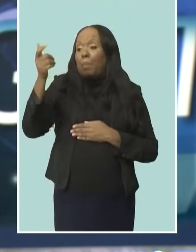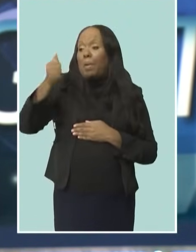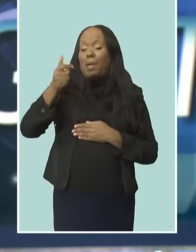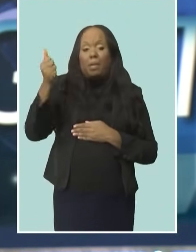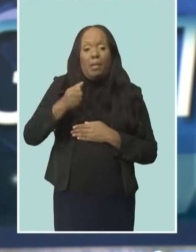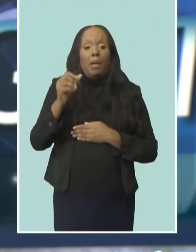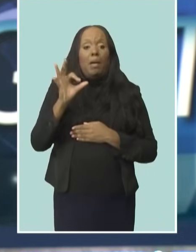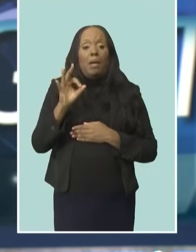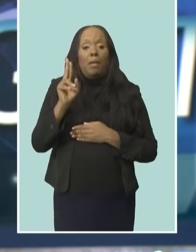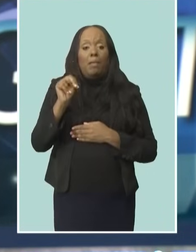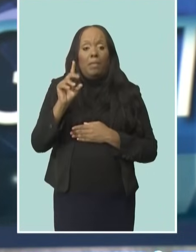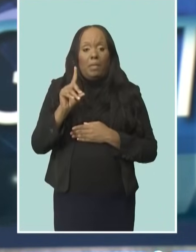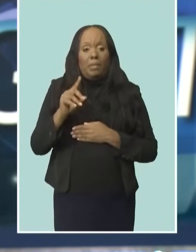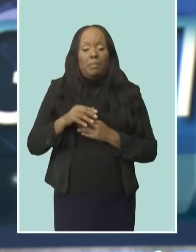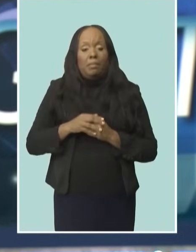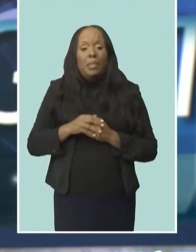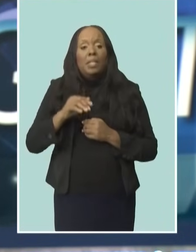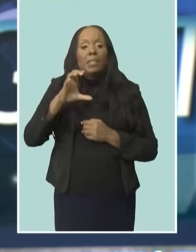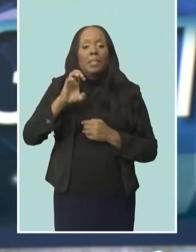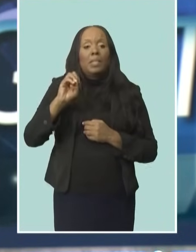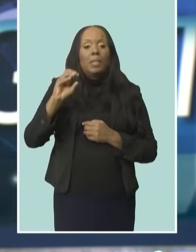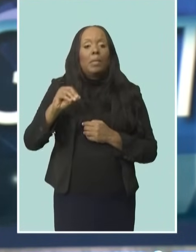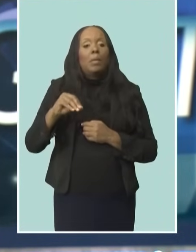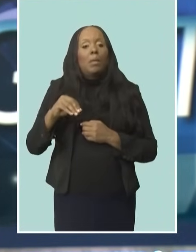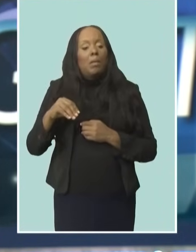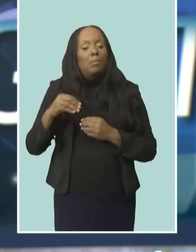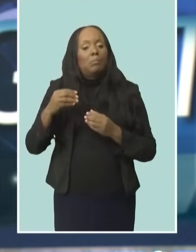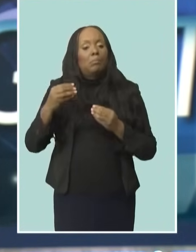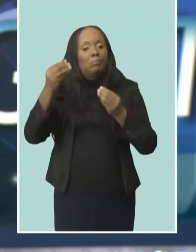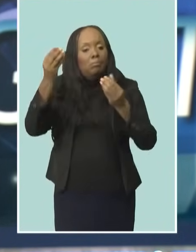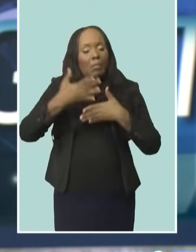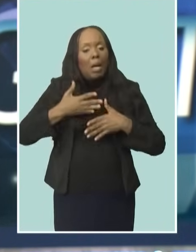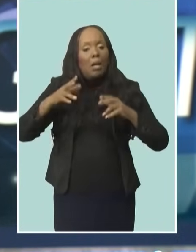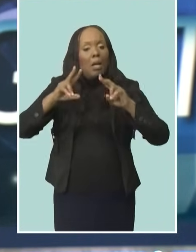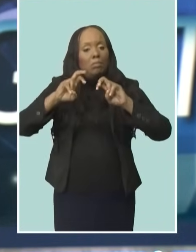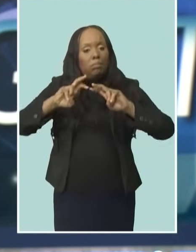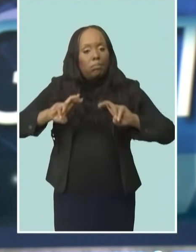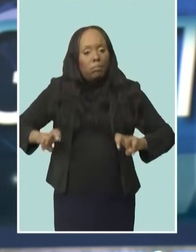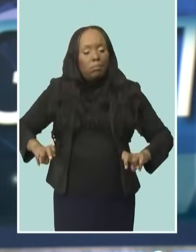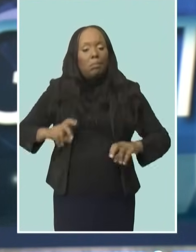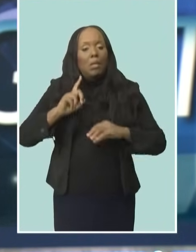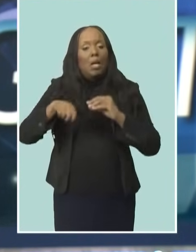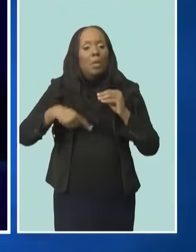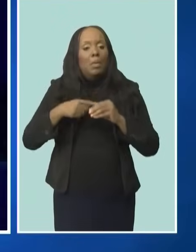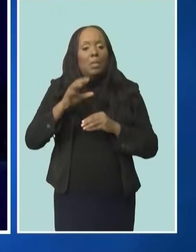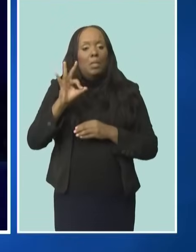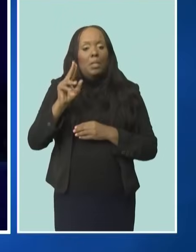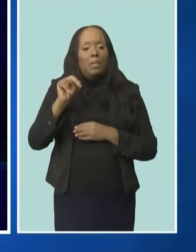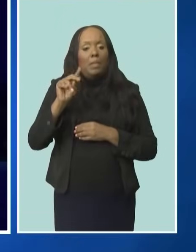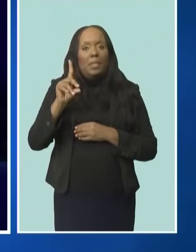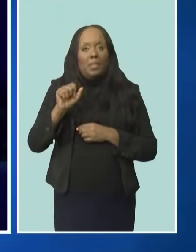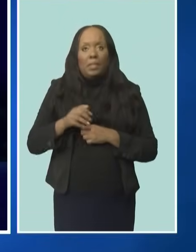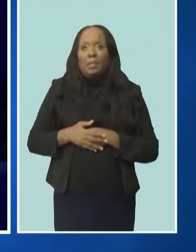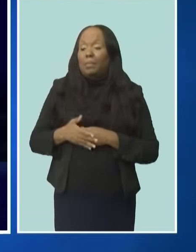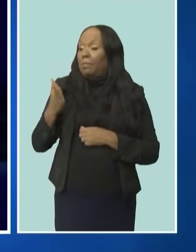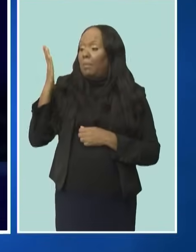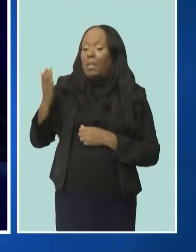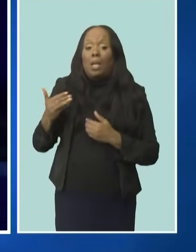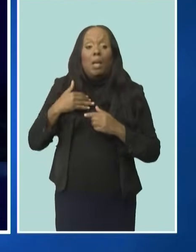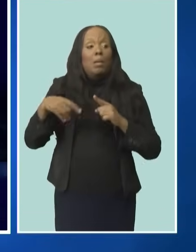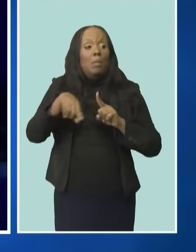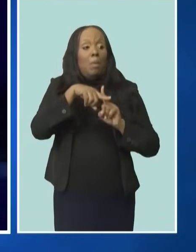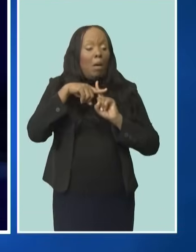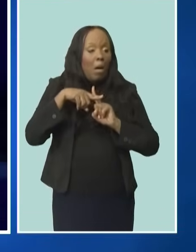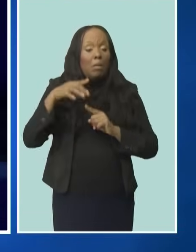Fortress Fund Managers, Peter Arender, gives an assessment of the performance of the funds. We posted positive returns. Our